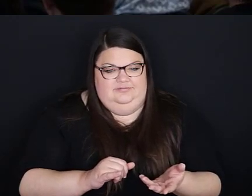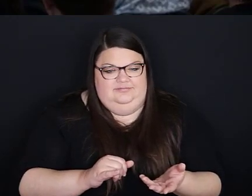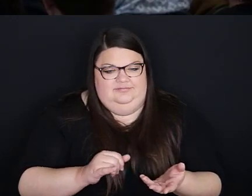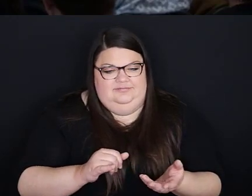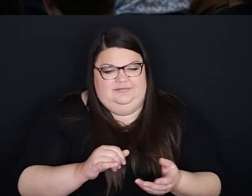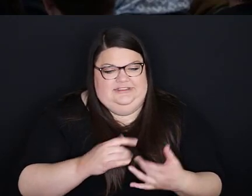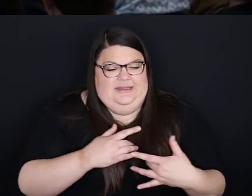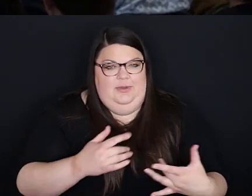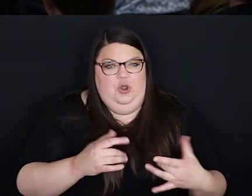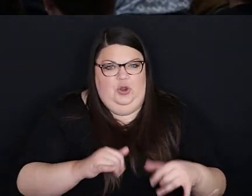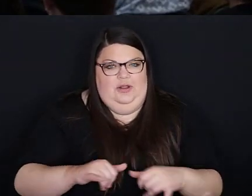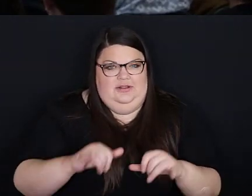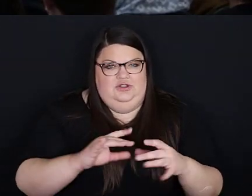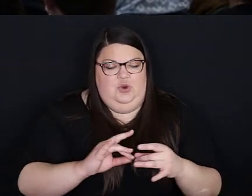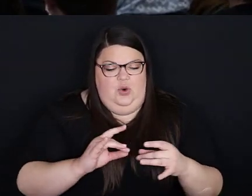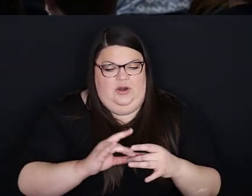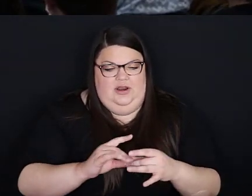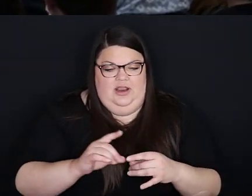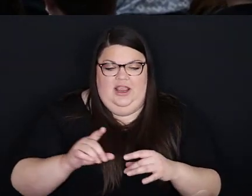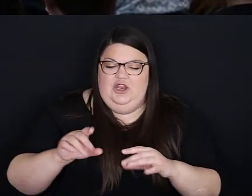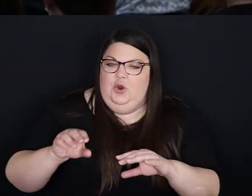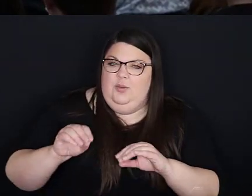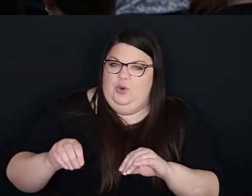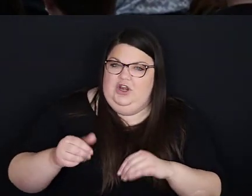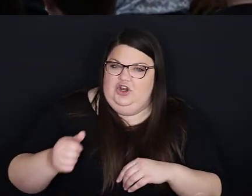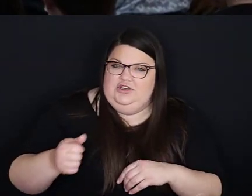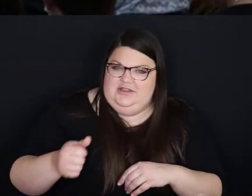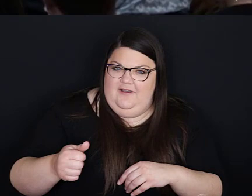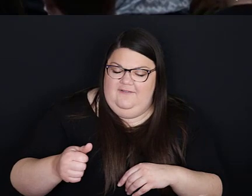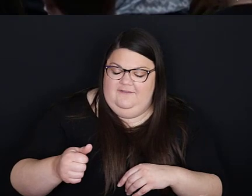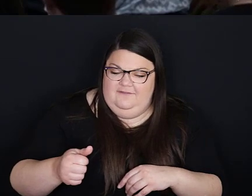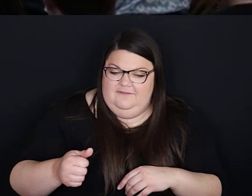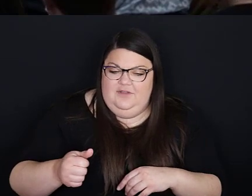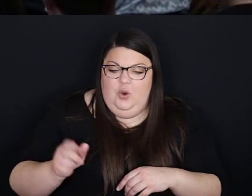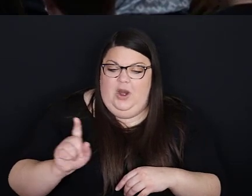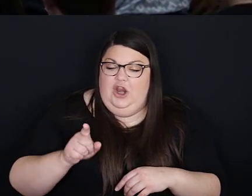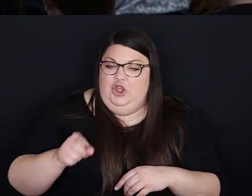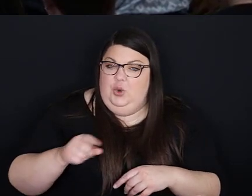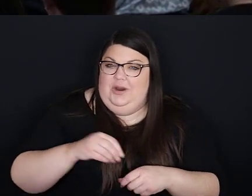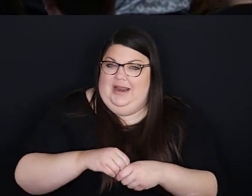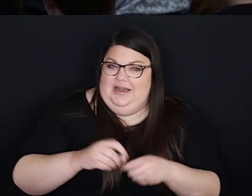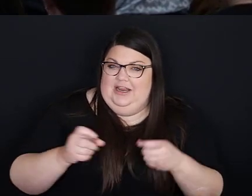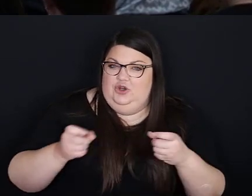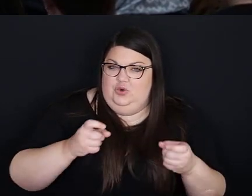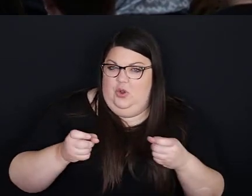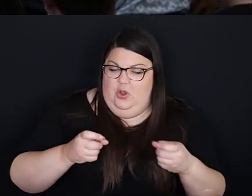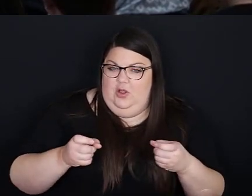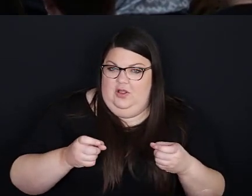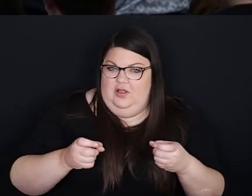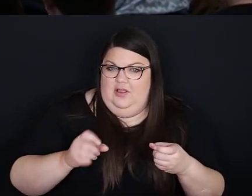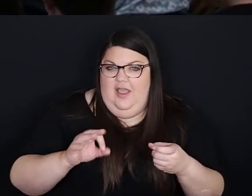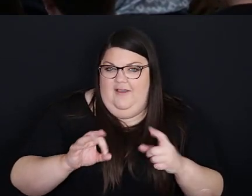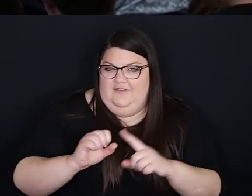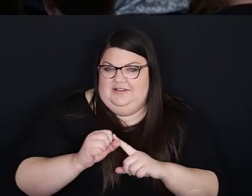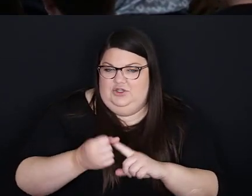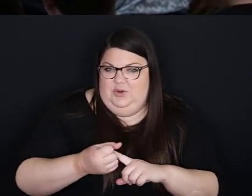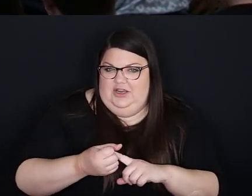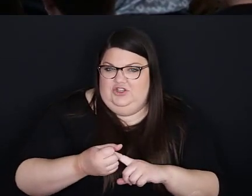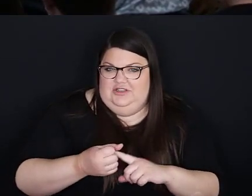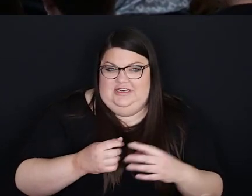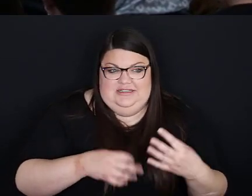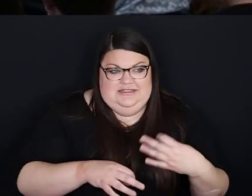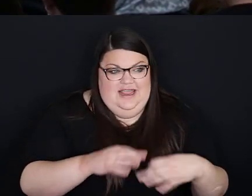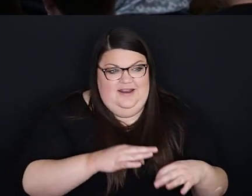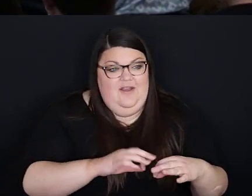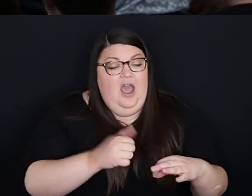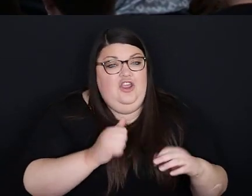the usual story. And you were putting yourself in a situation where you were in control of the situation, as